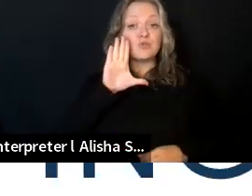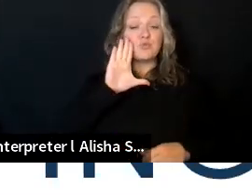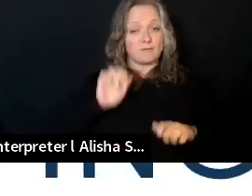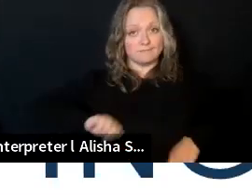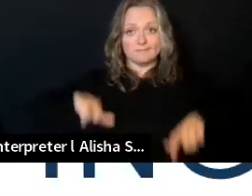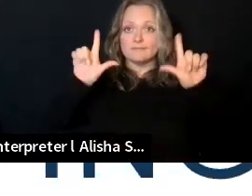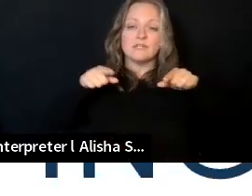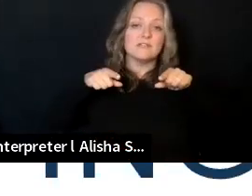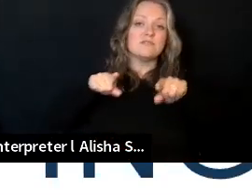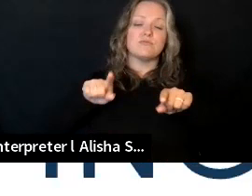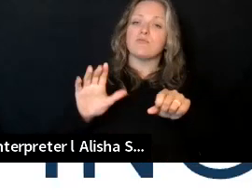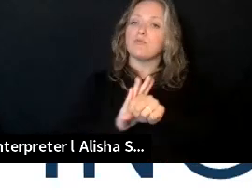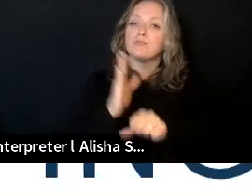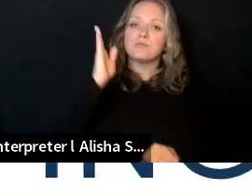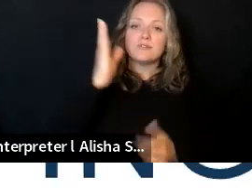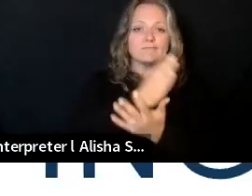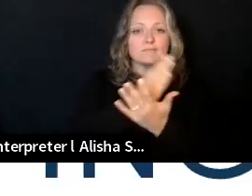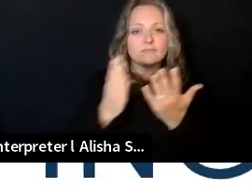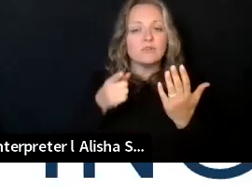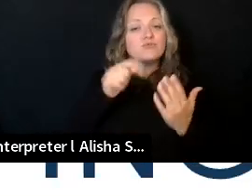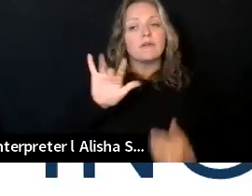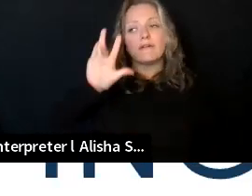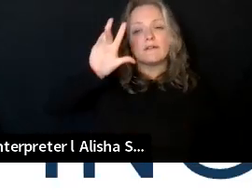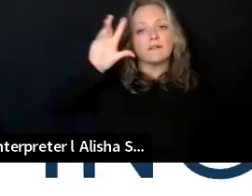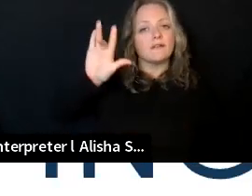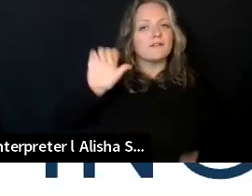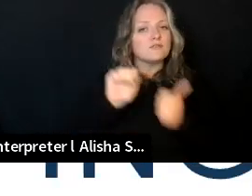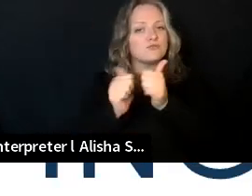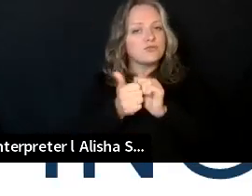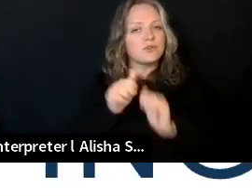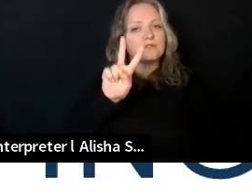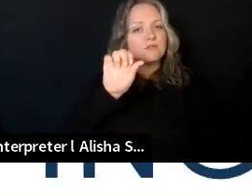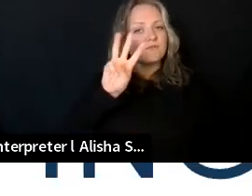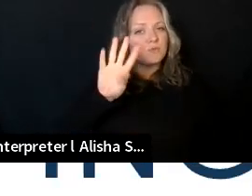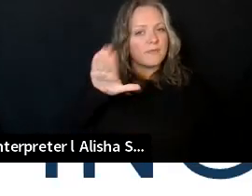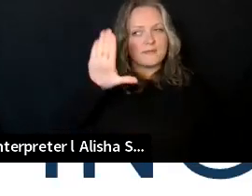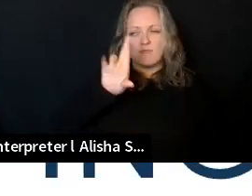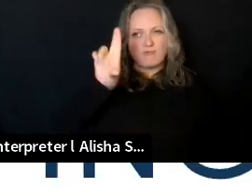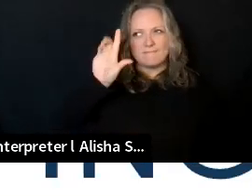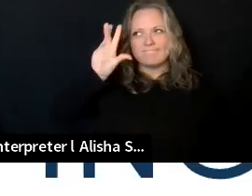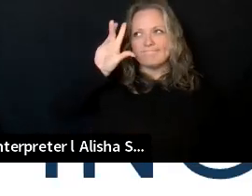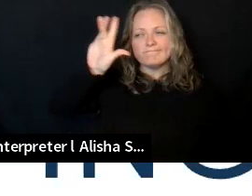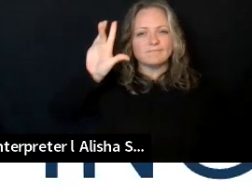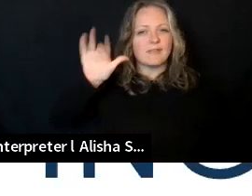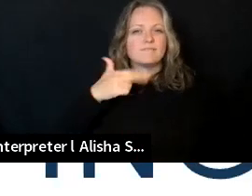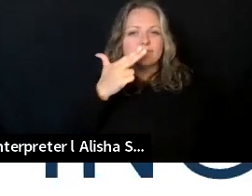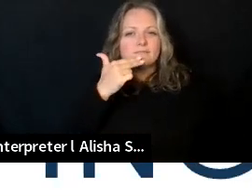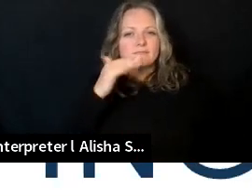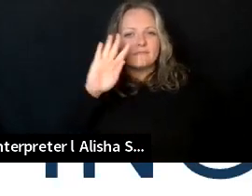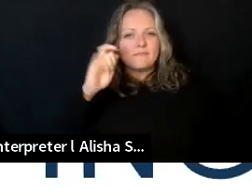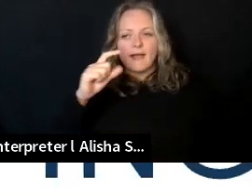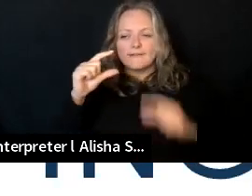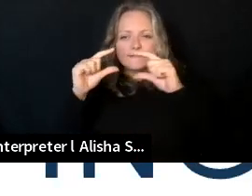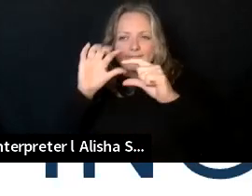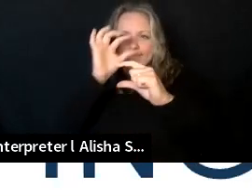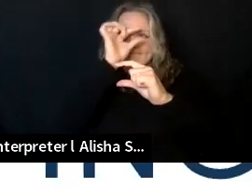the session. You can change your view at the top portion of your screen. There should be a little box with little boxes above it, and you can